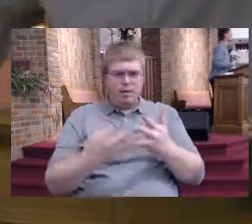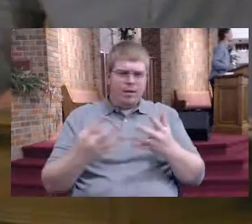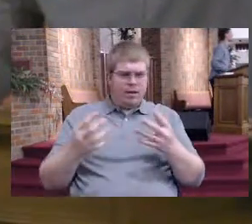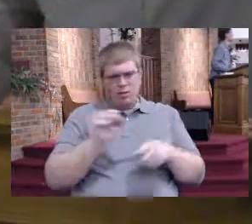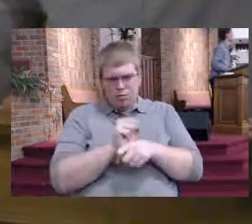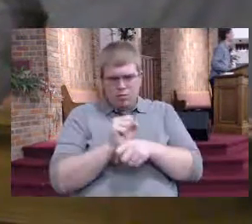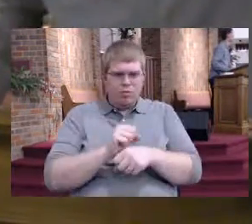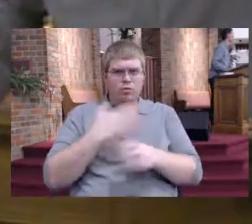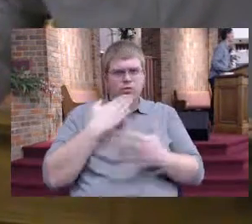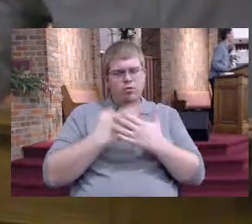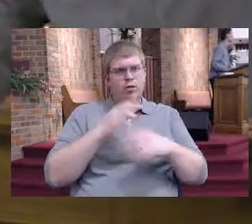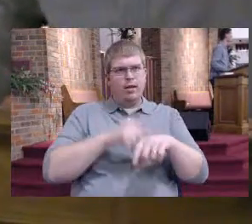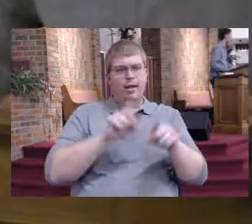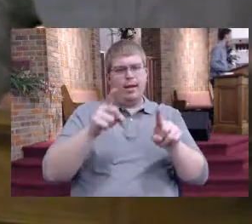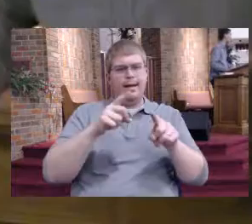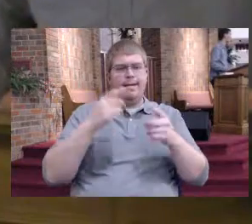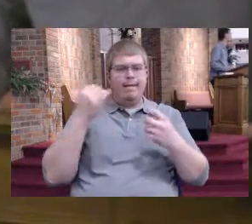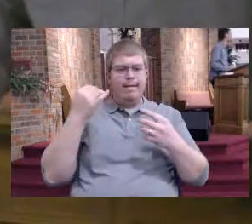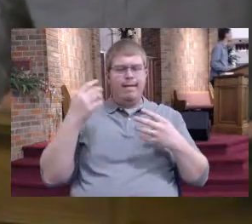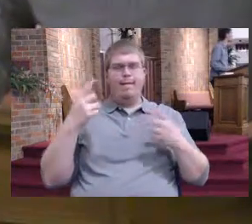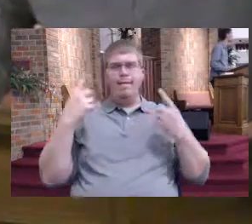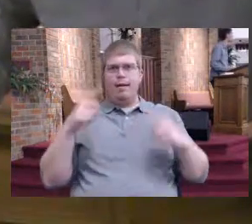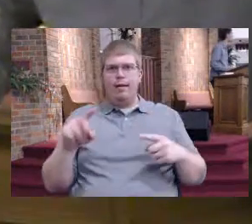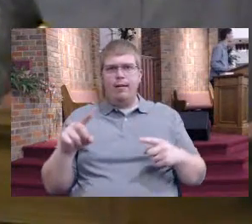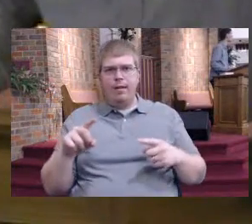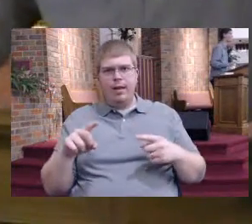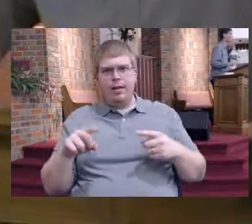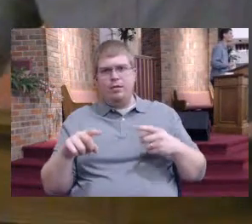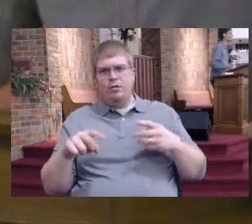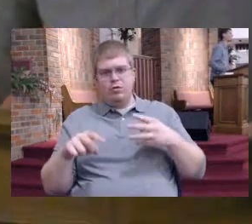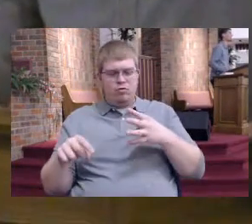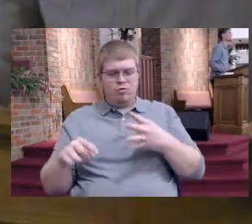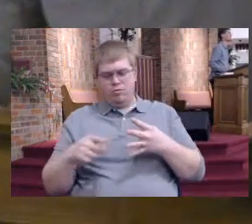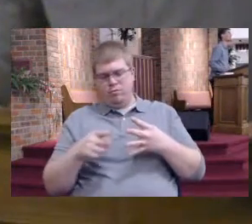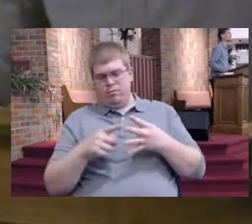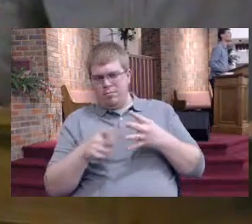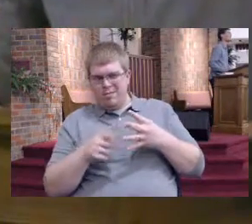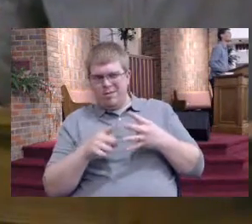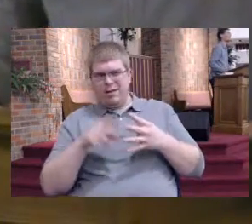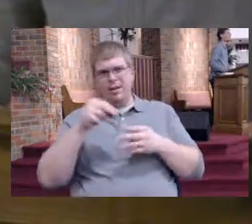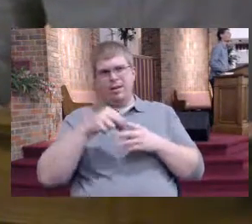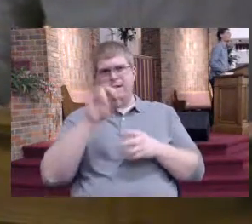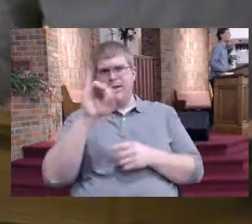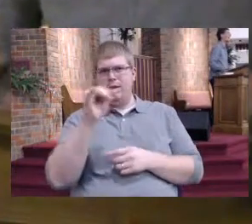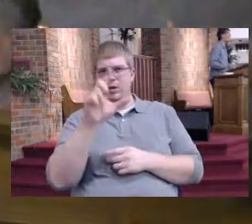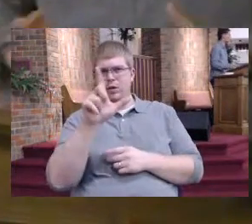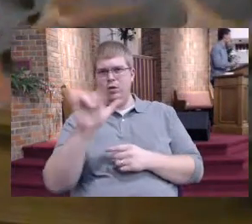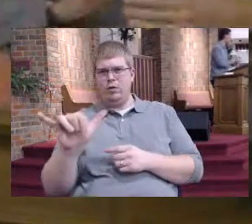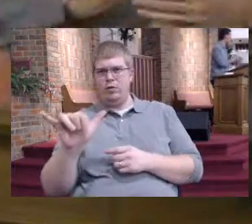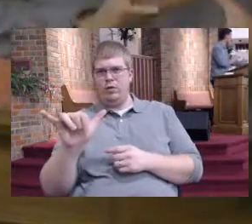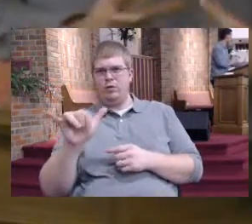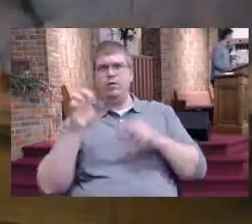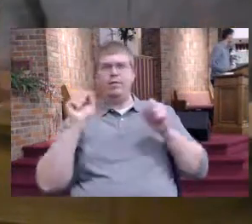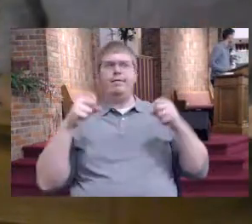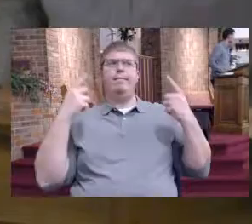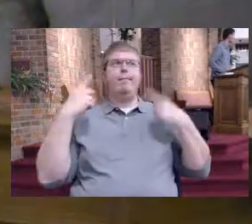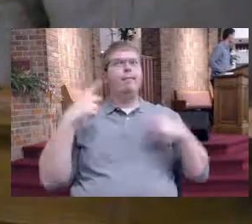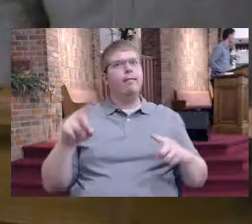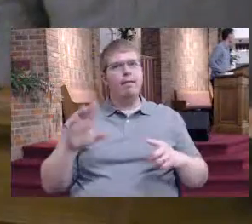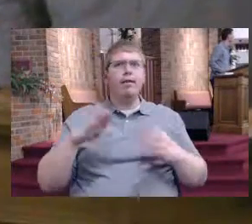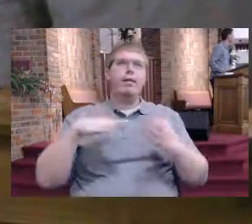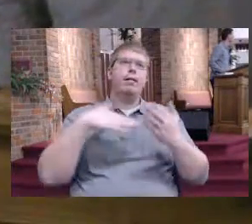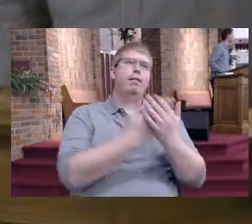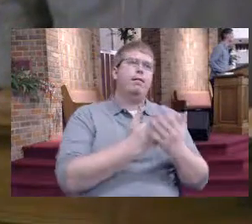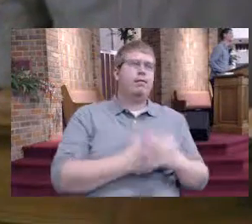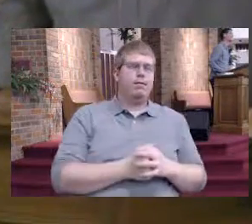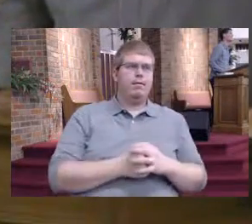until the middle of July could we go to Lugila to finally visit these people that have been waiting for us for so long. We had a friend in